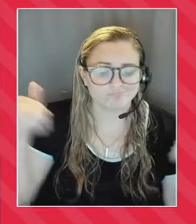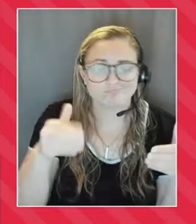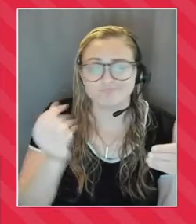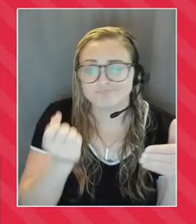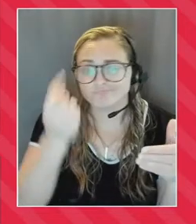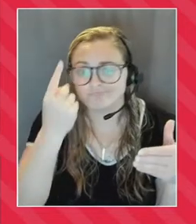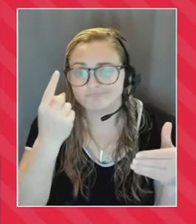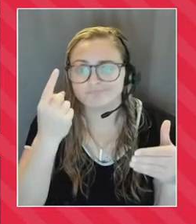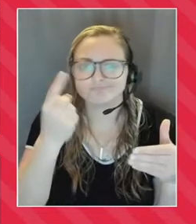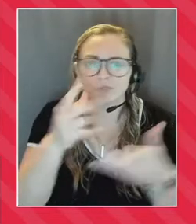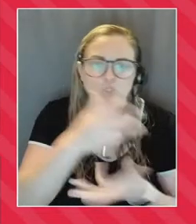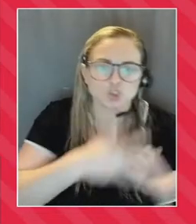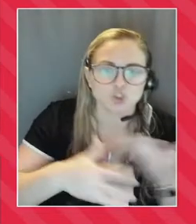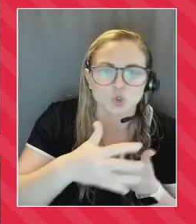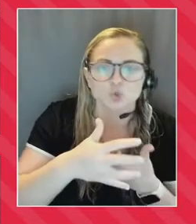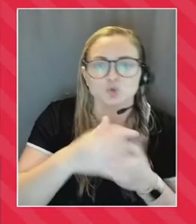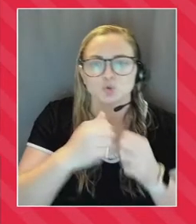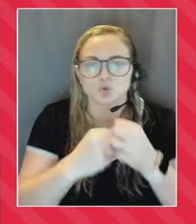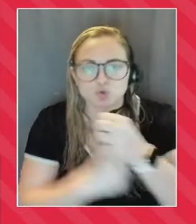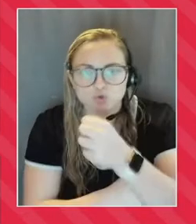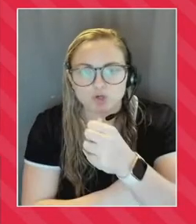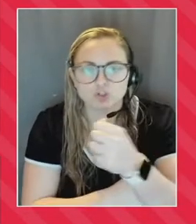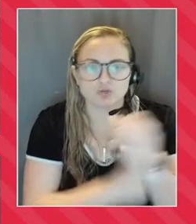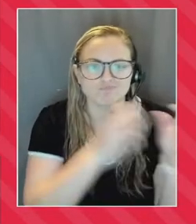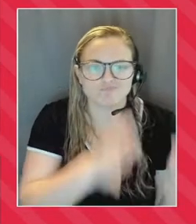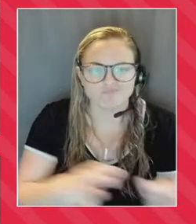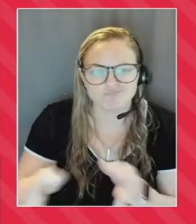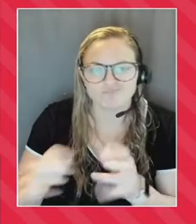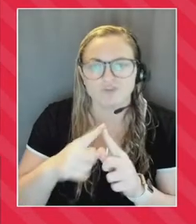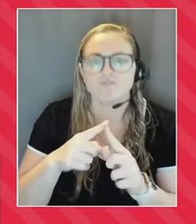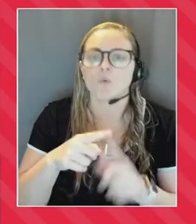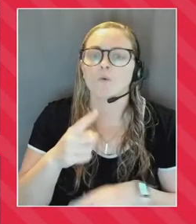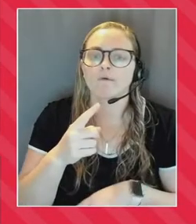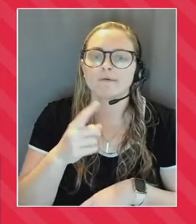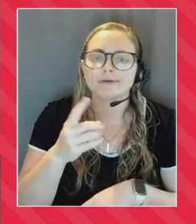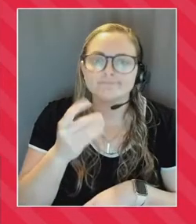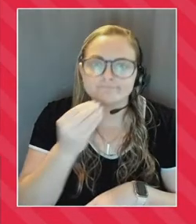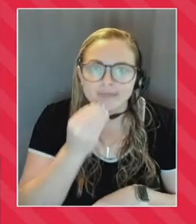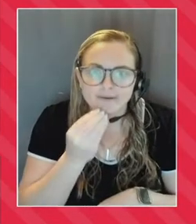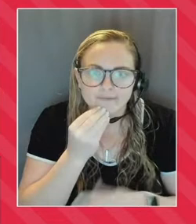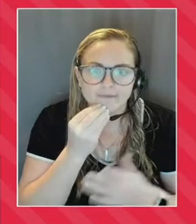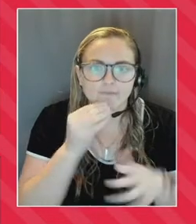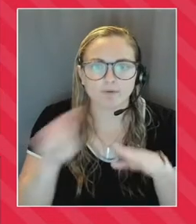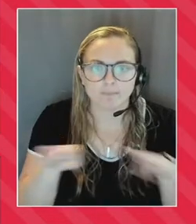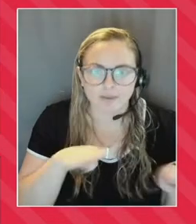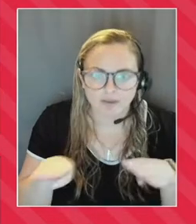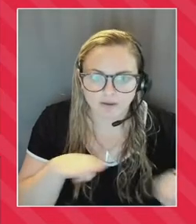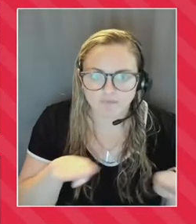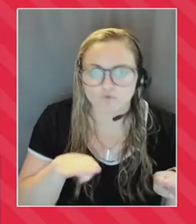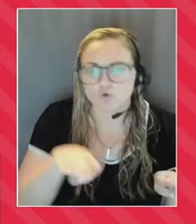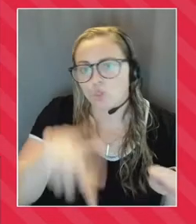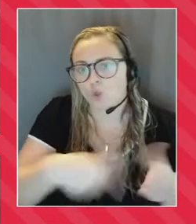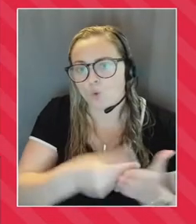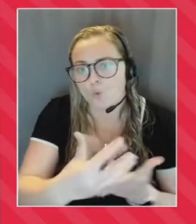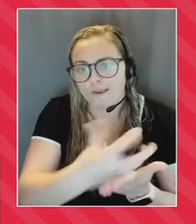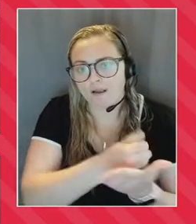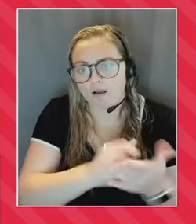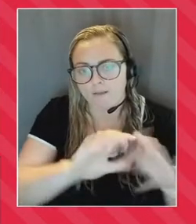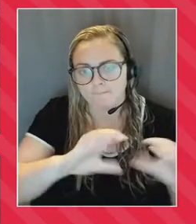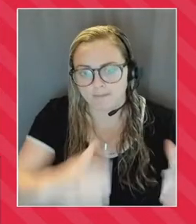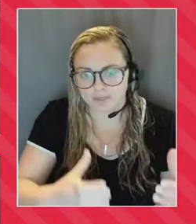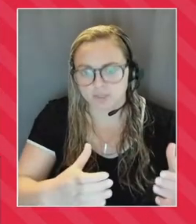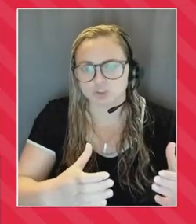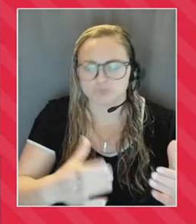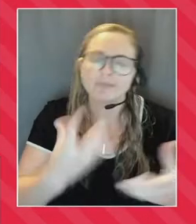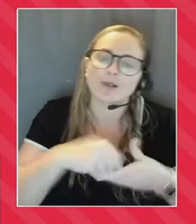understanding the social and structural determinants of dietary behaviors in low-income populations, including communities that